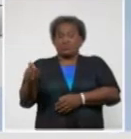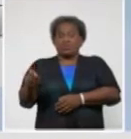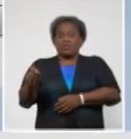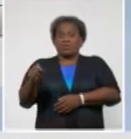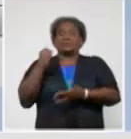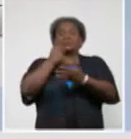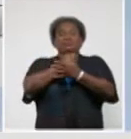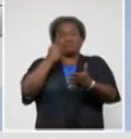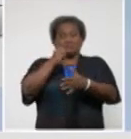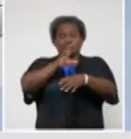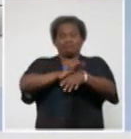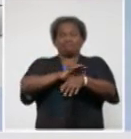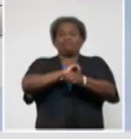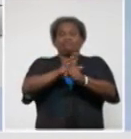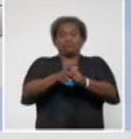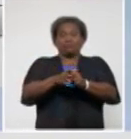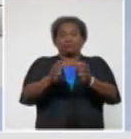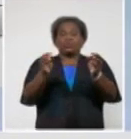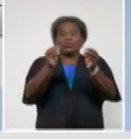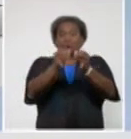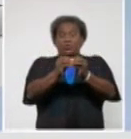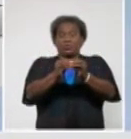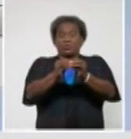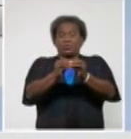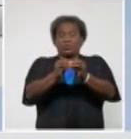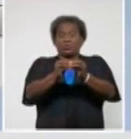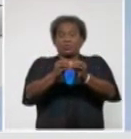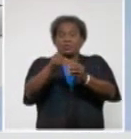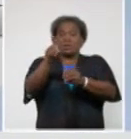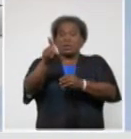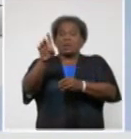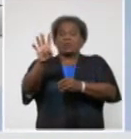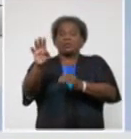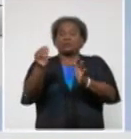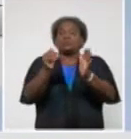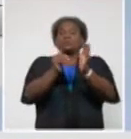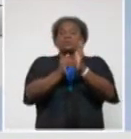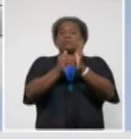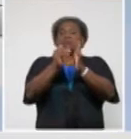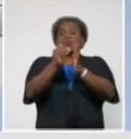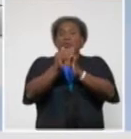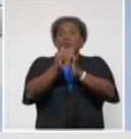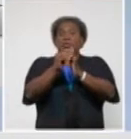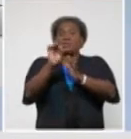51.65% of all cases worldwide, reported